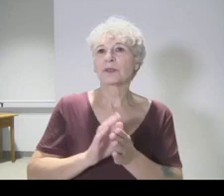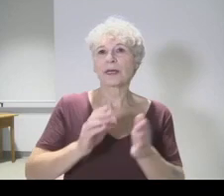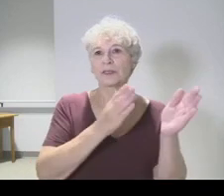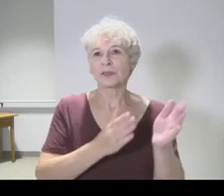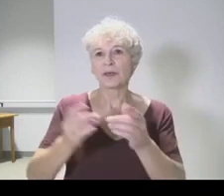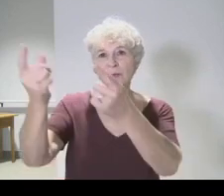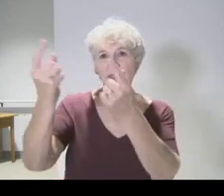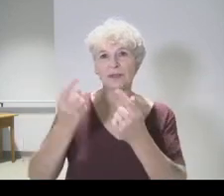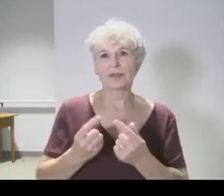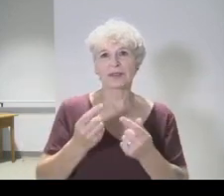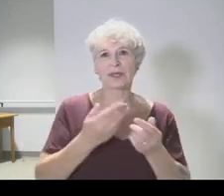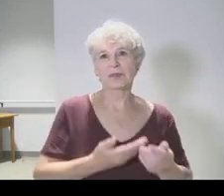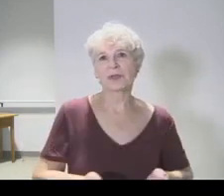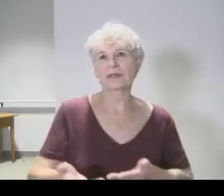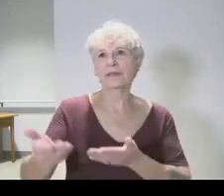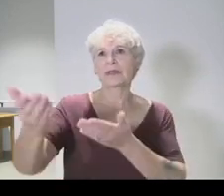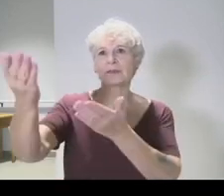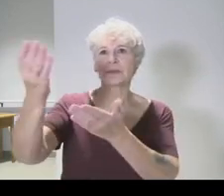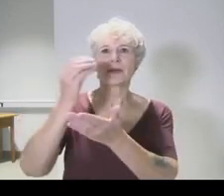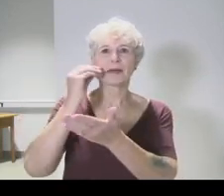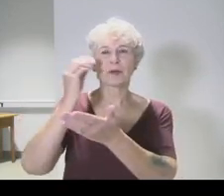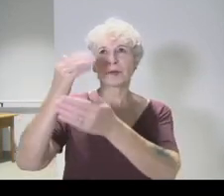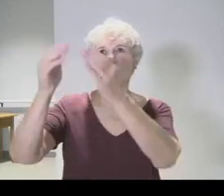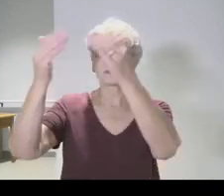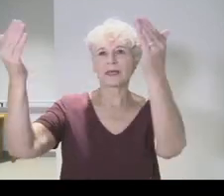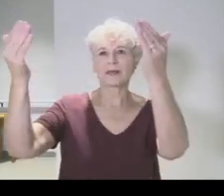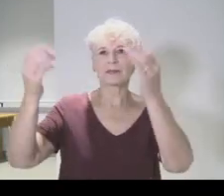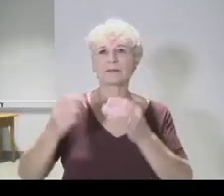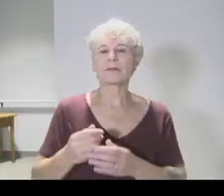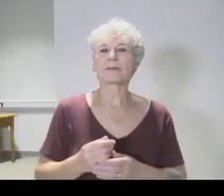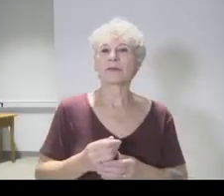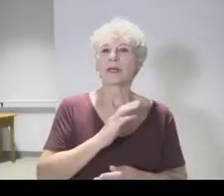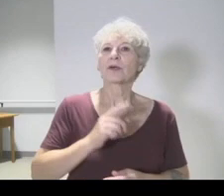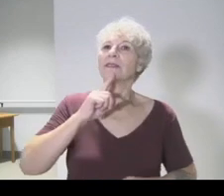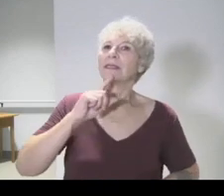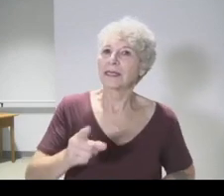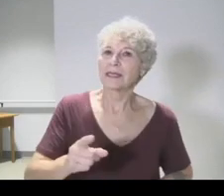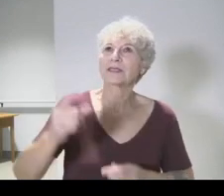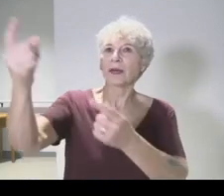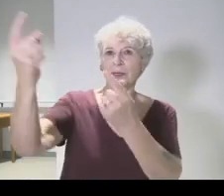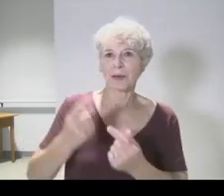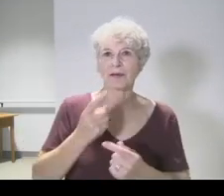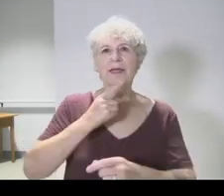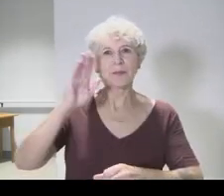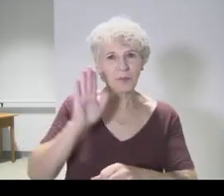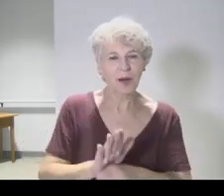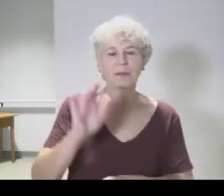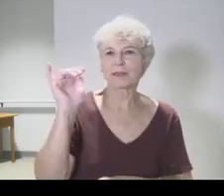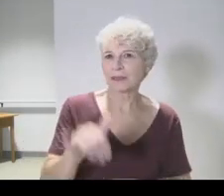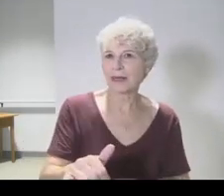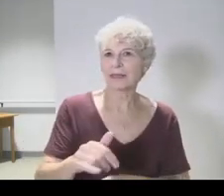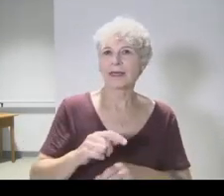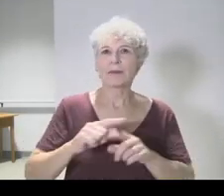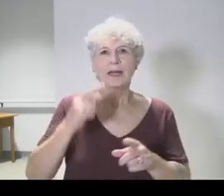and brings us all back home. Christ is coming back. He promised us that he would. But